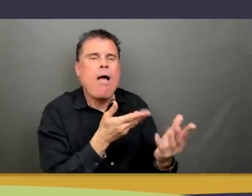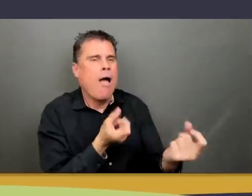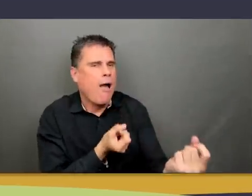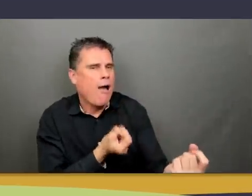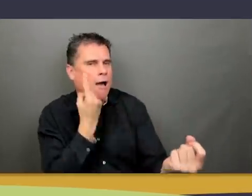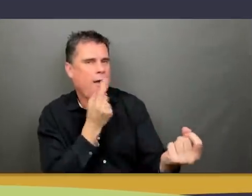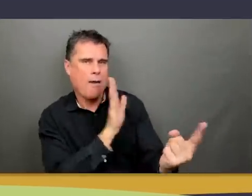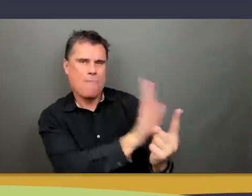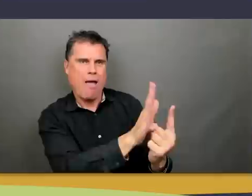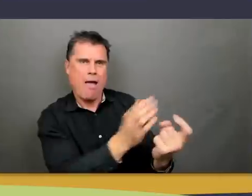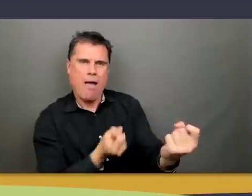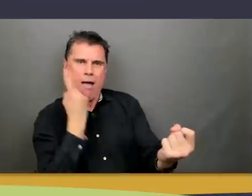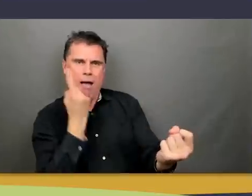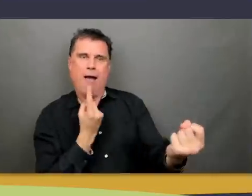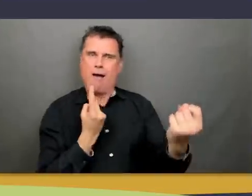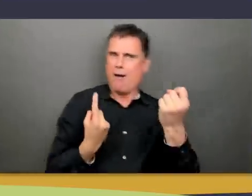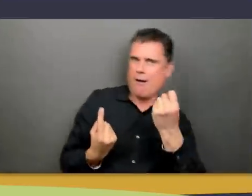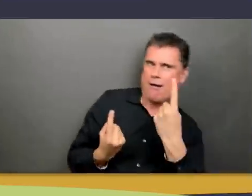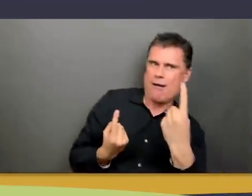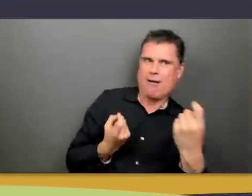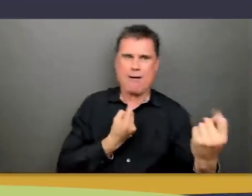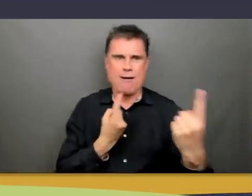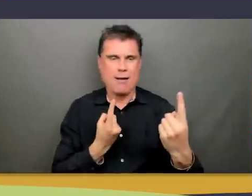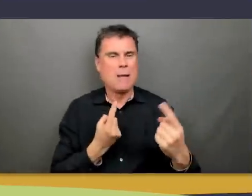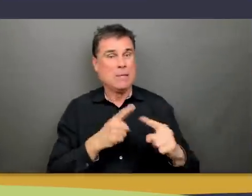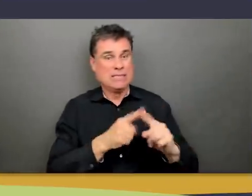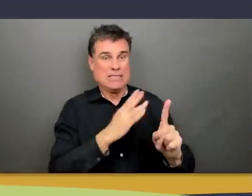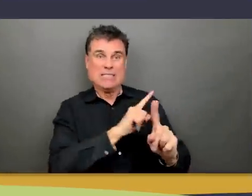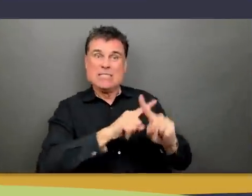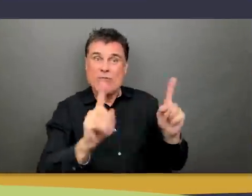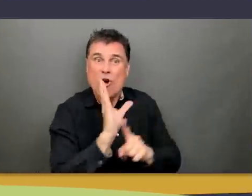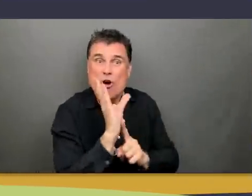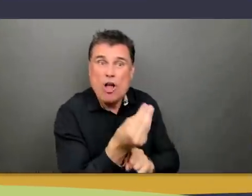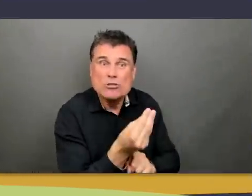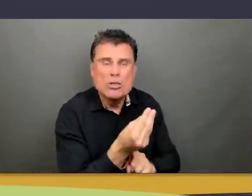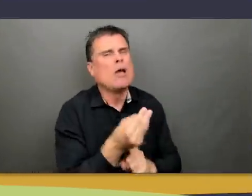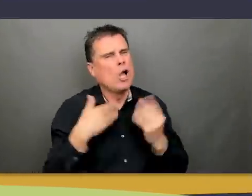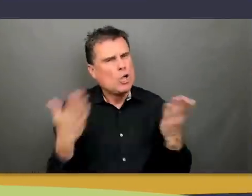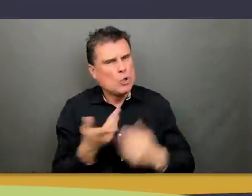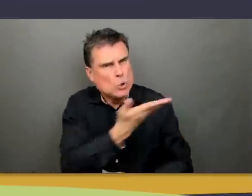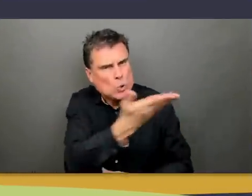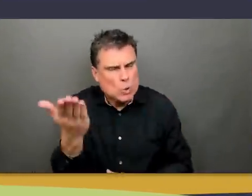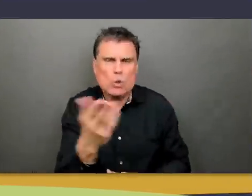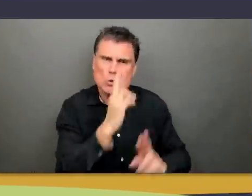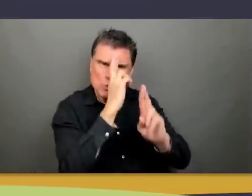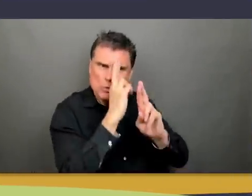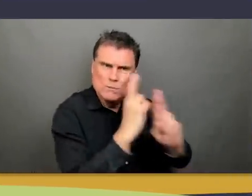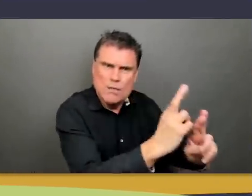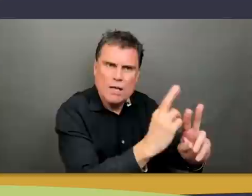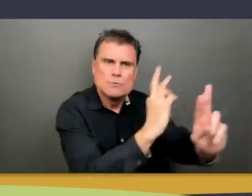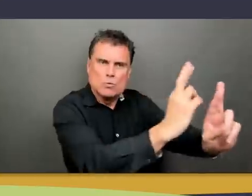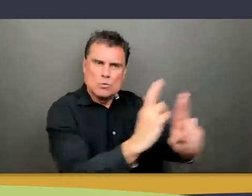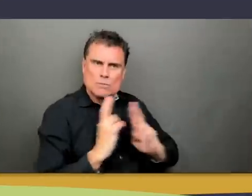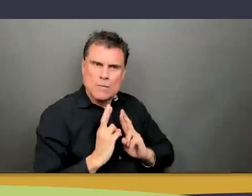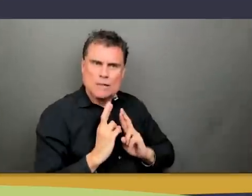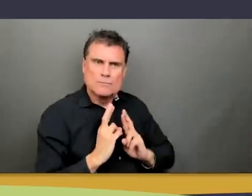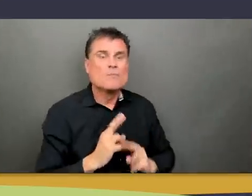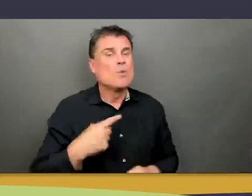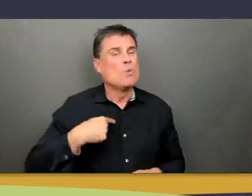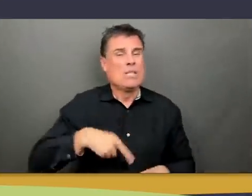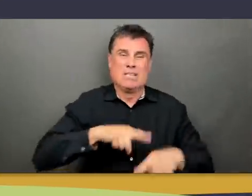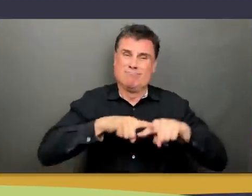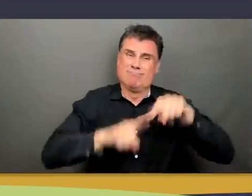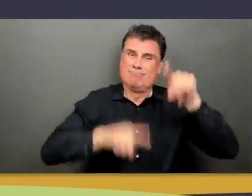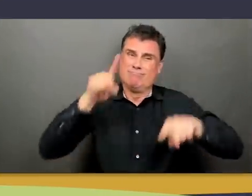a different culture. We're all different, and that's what makes us so interesting and unique.